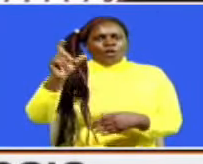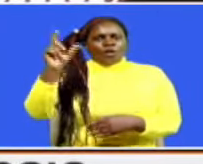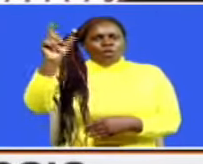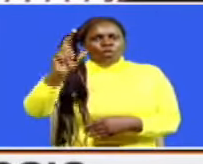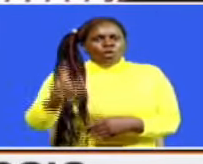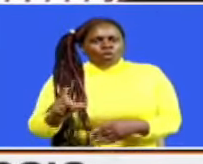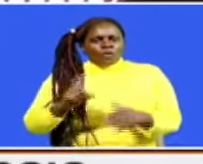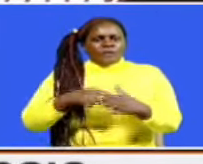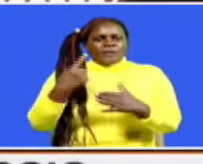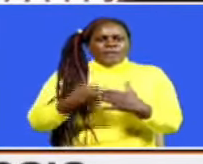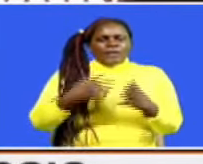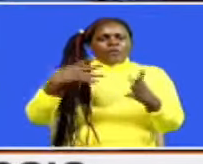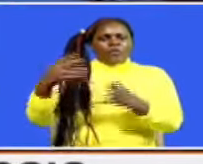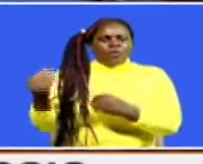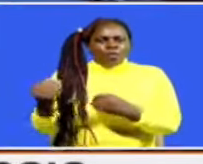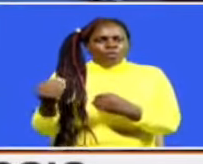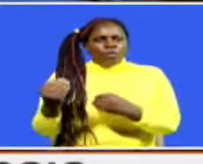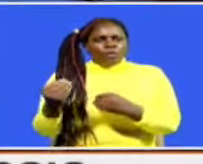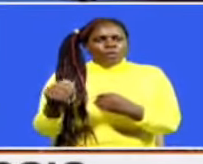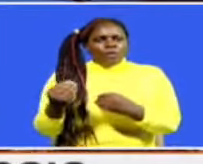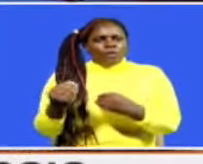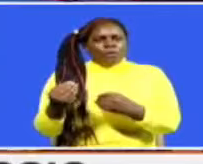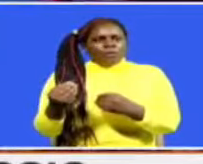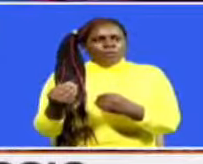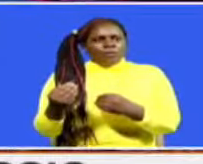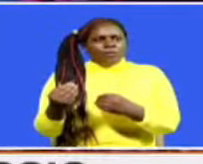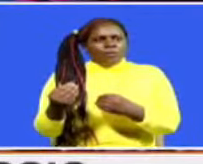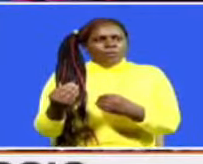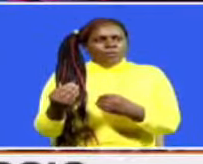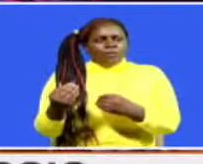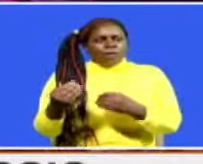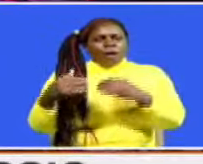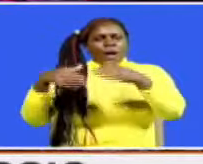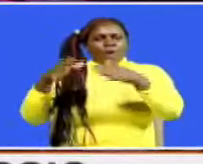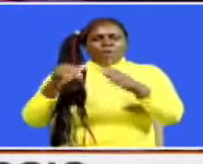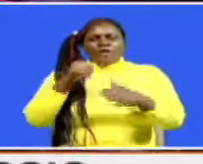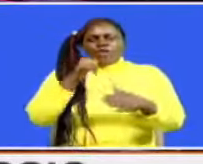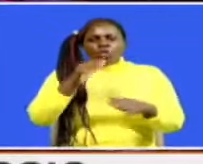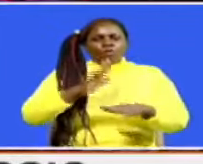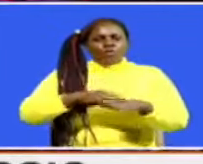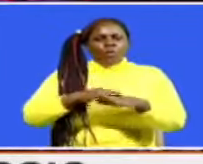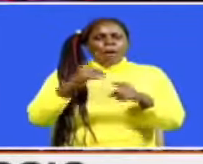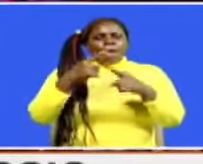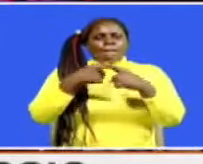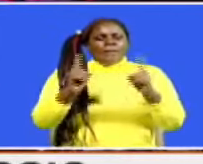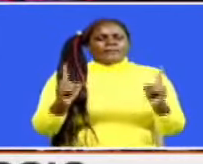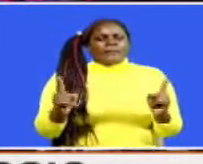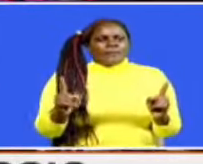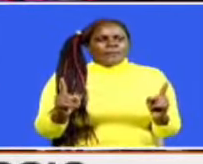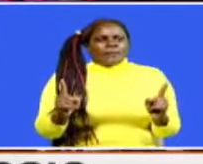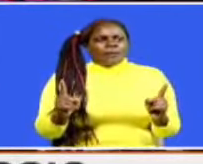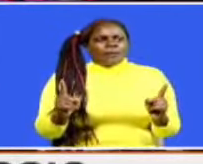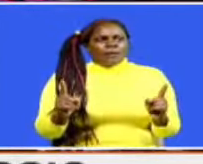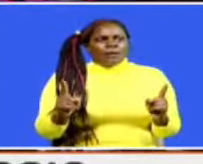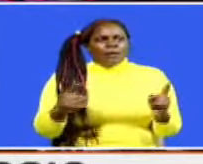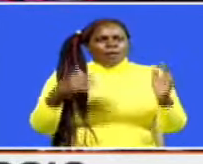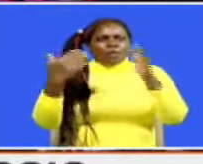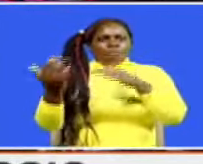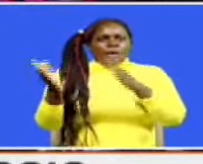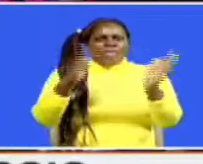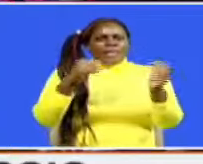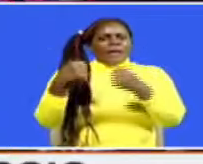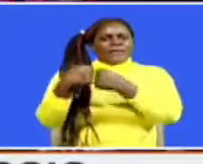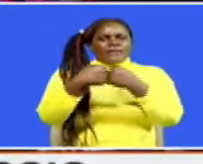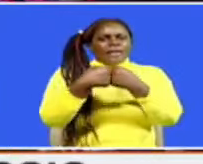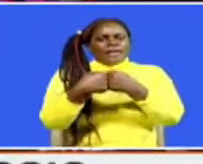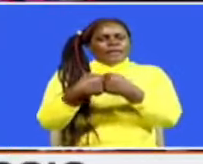then... So what was a few months ago is now... away is now very close, so... Okay, the weather I think is going to be a